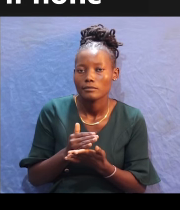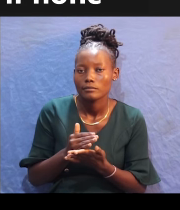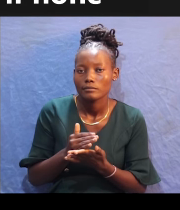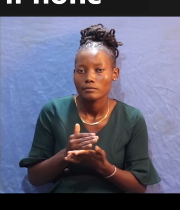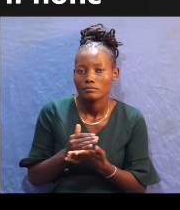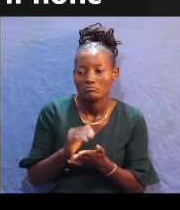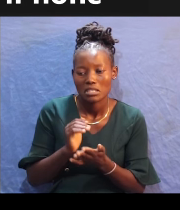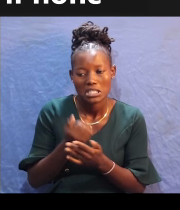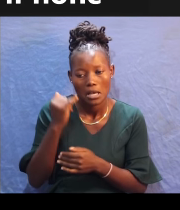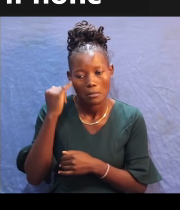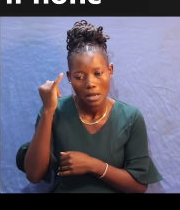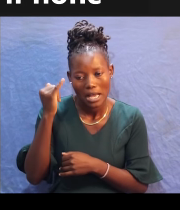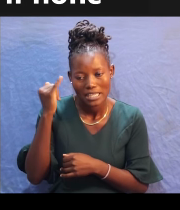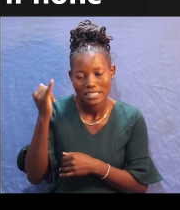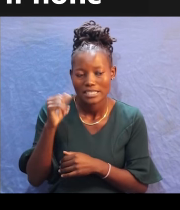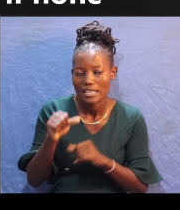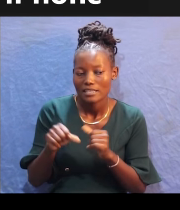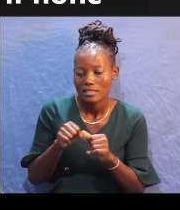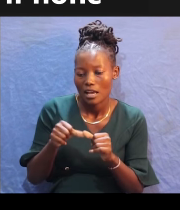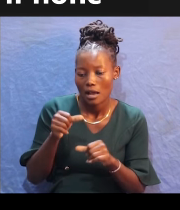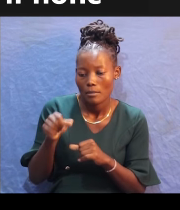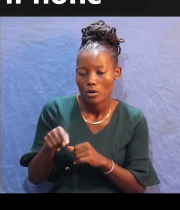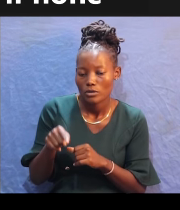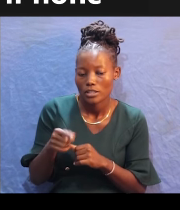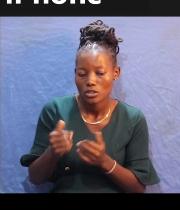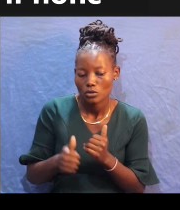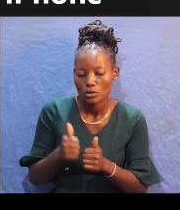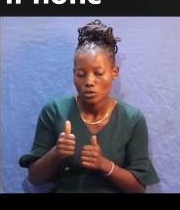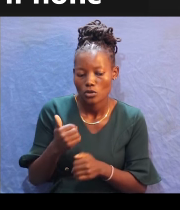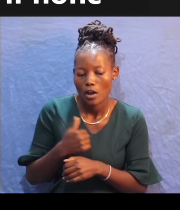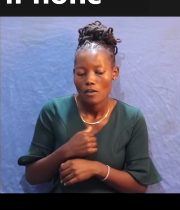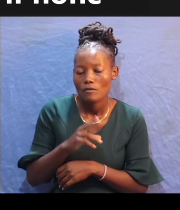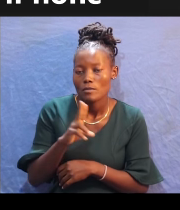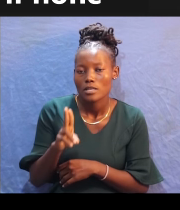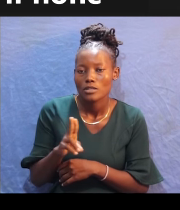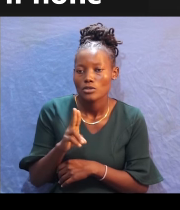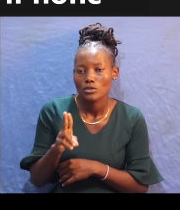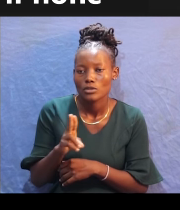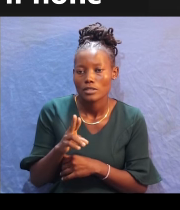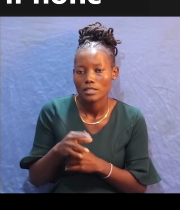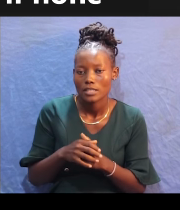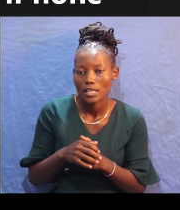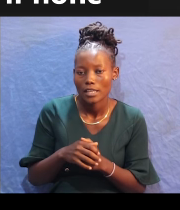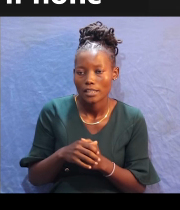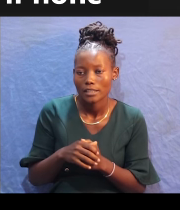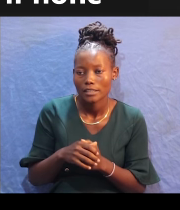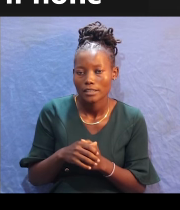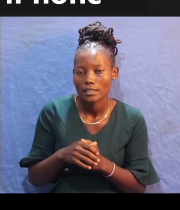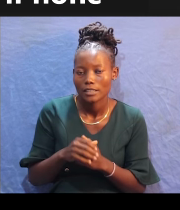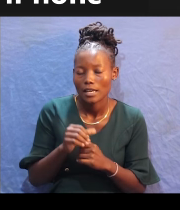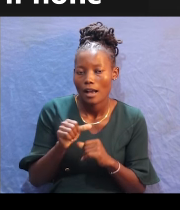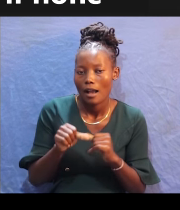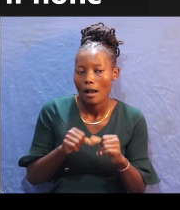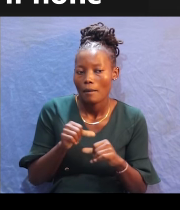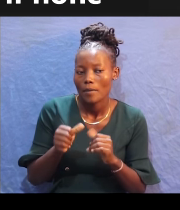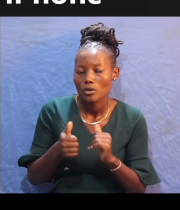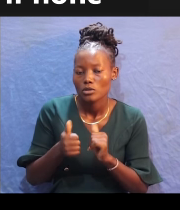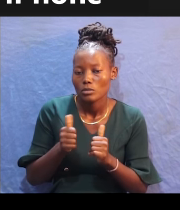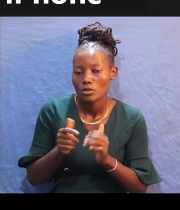Some ideas, some of these things that you have been using, but you didn't know that you were using. Some of you have heard about the sport for